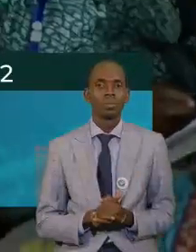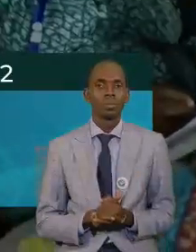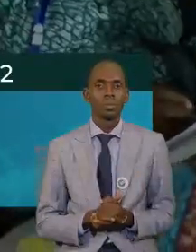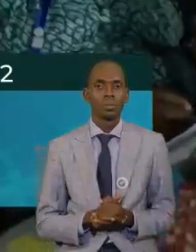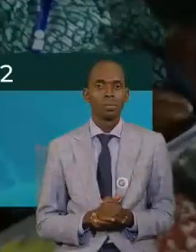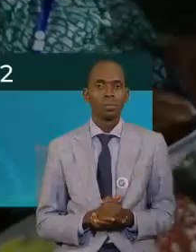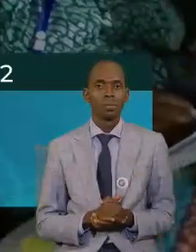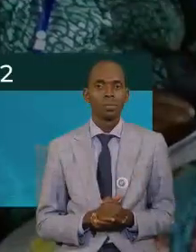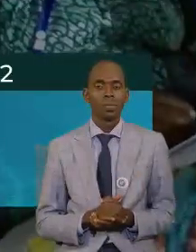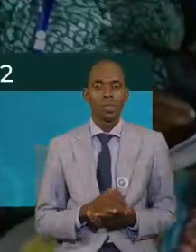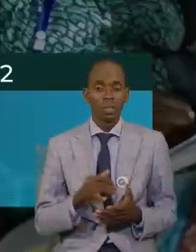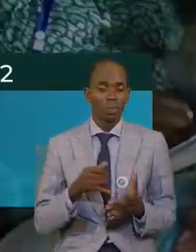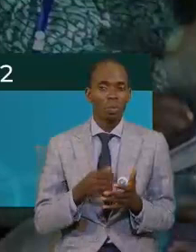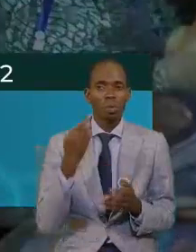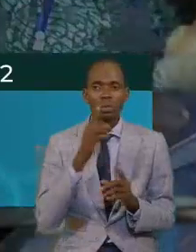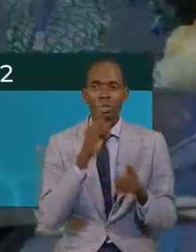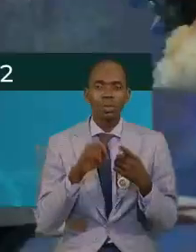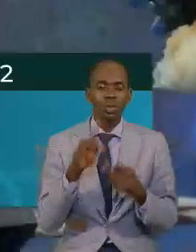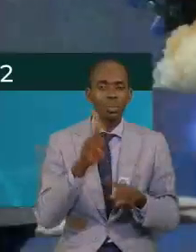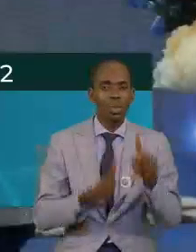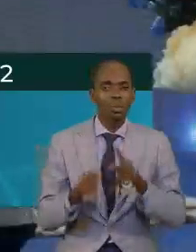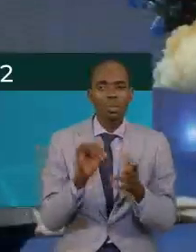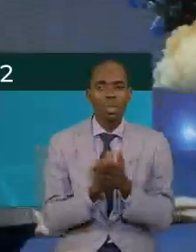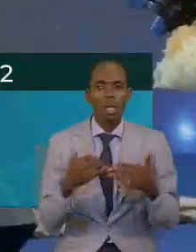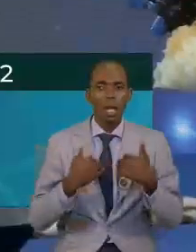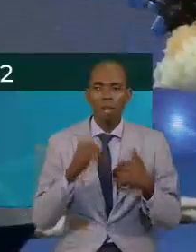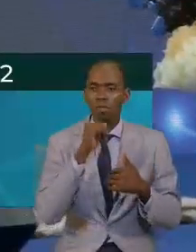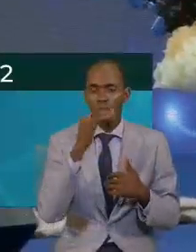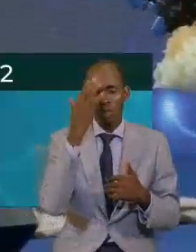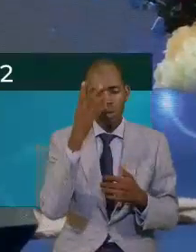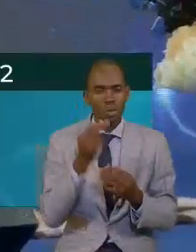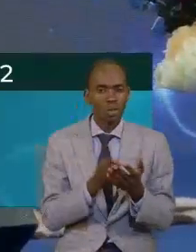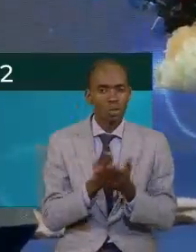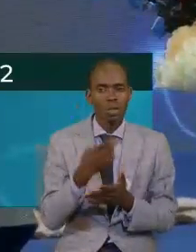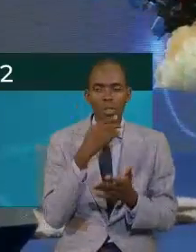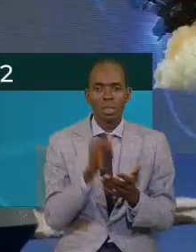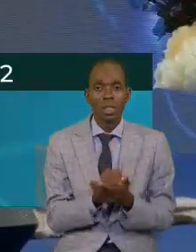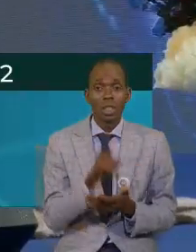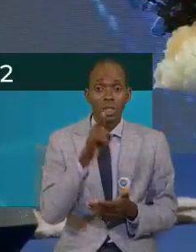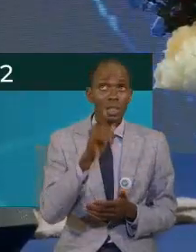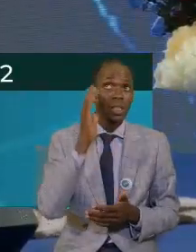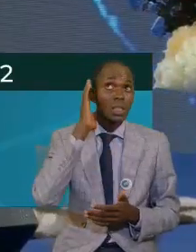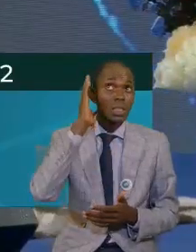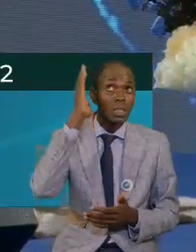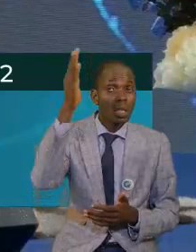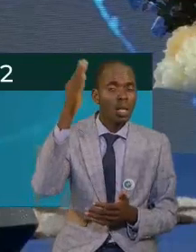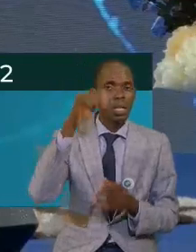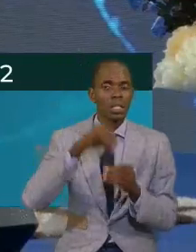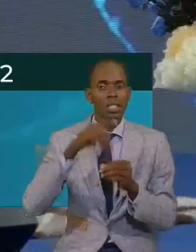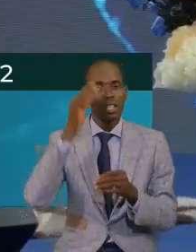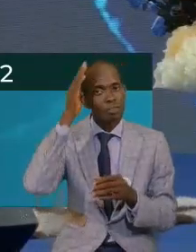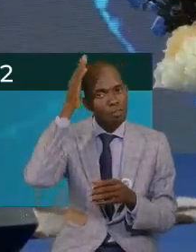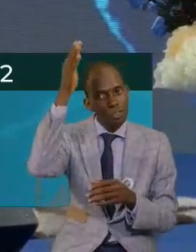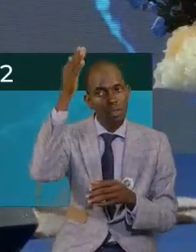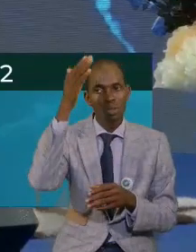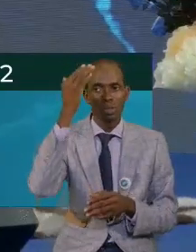He was talking to the people who had not known the truth, and he said, ye shall in the future know the truth.